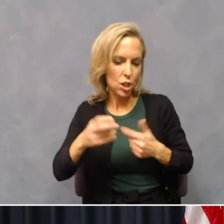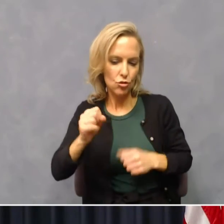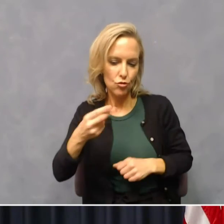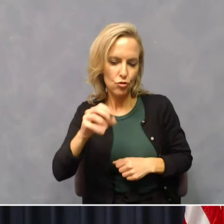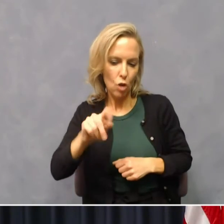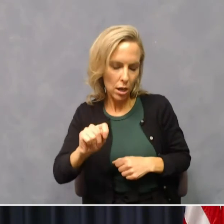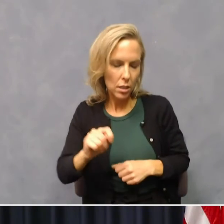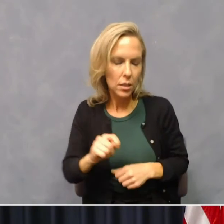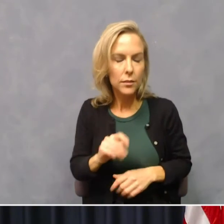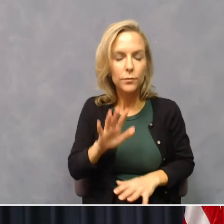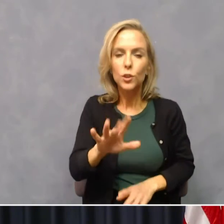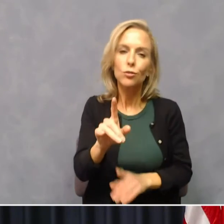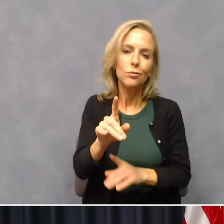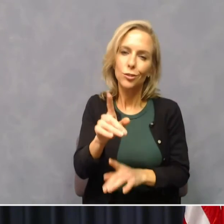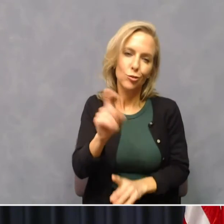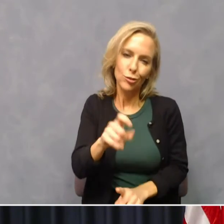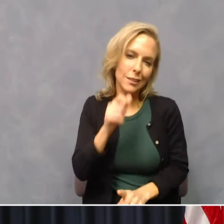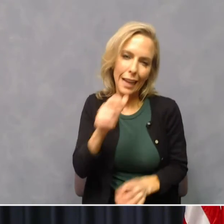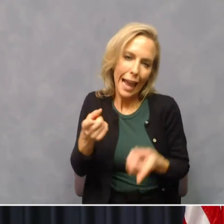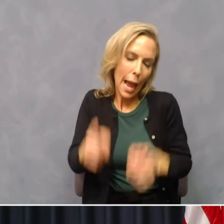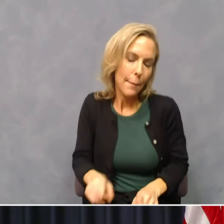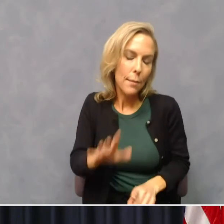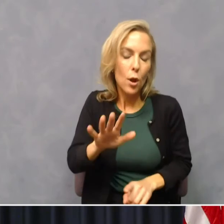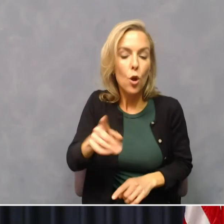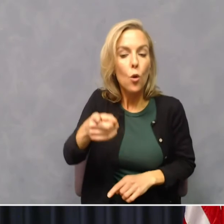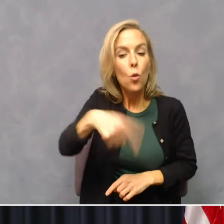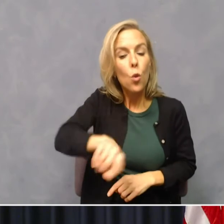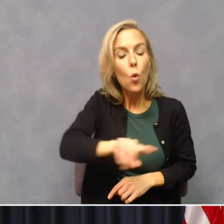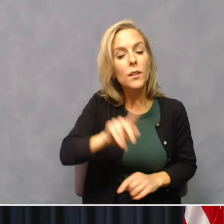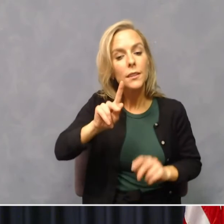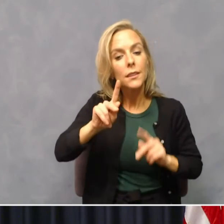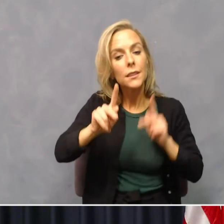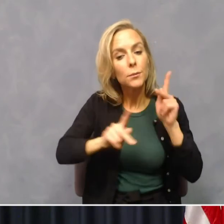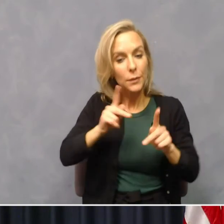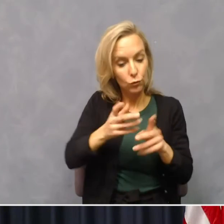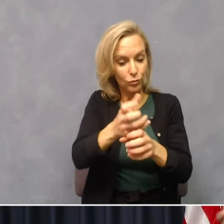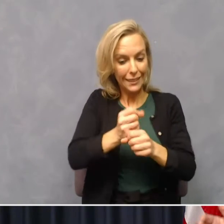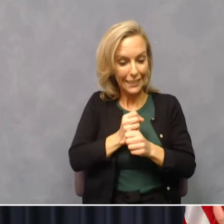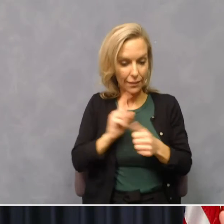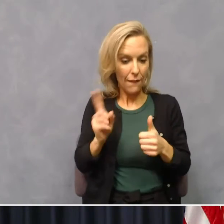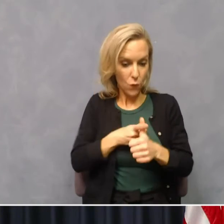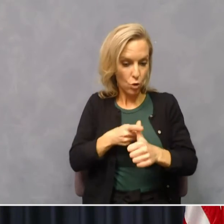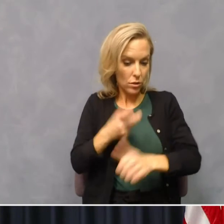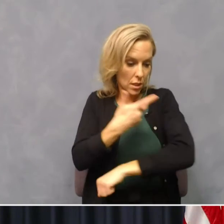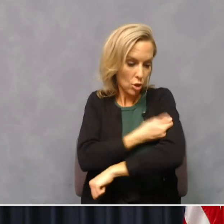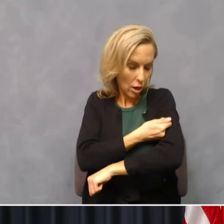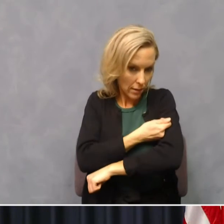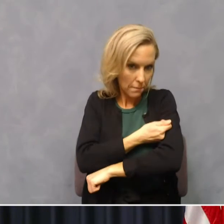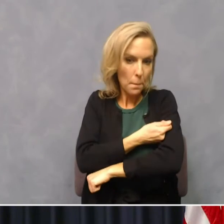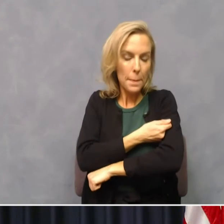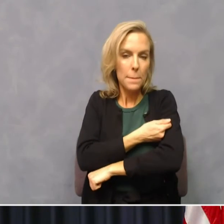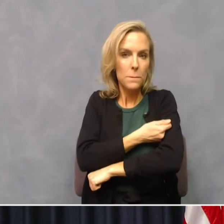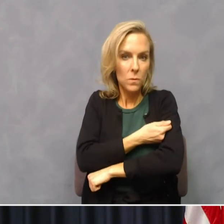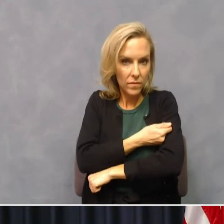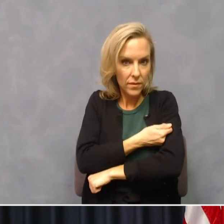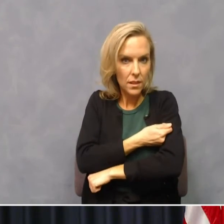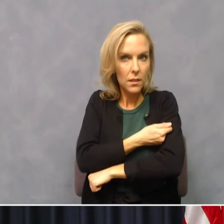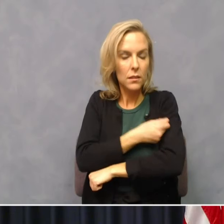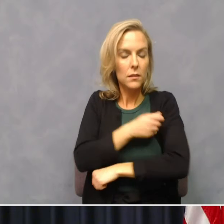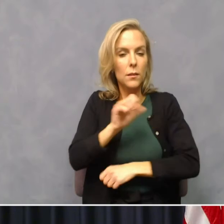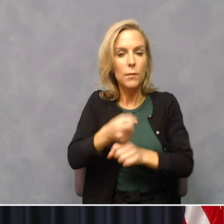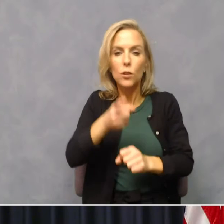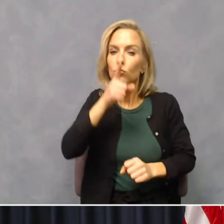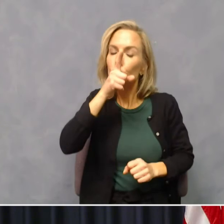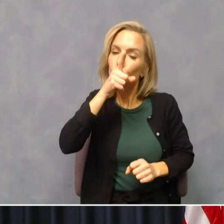it shouldn't have happened this way, but those individuals that have received the first shot within those period of weeks, we need to make sure